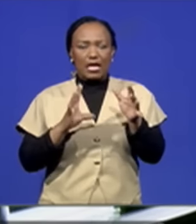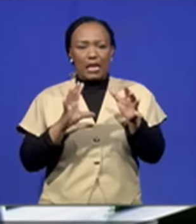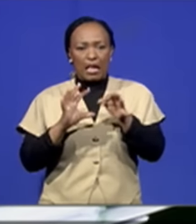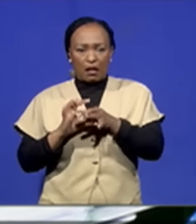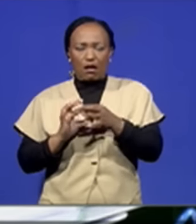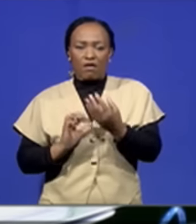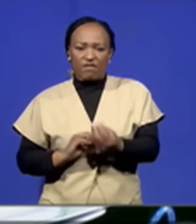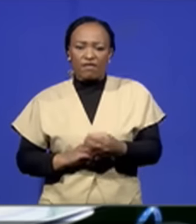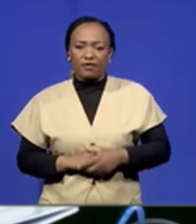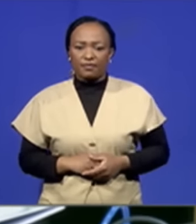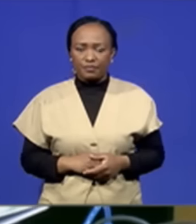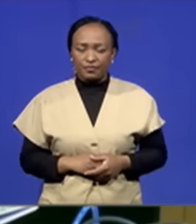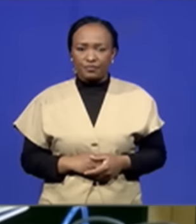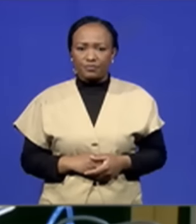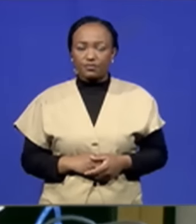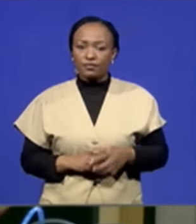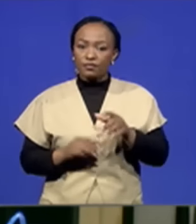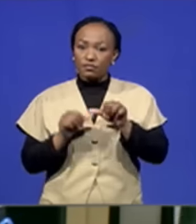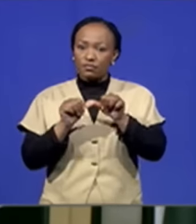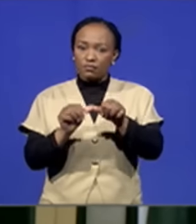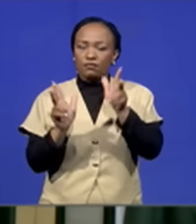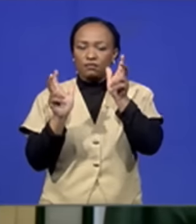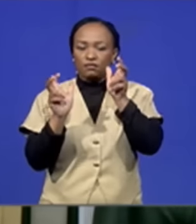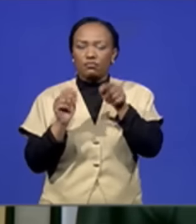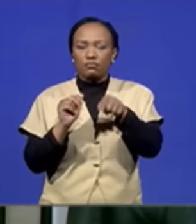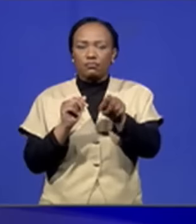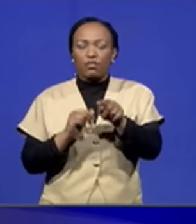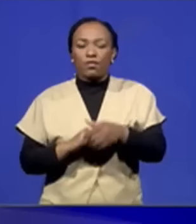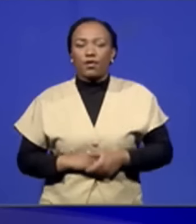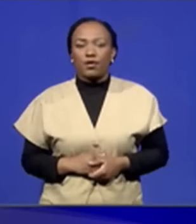you, Chair. Dithetso di a tswelela.